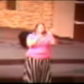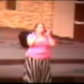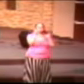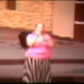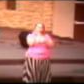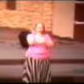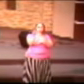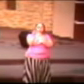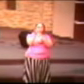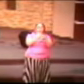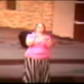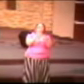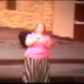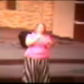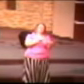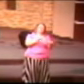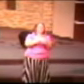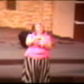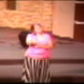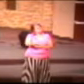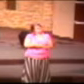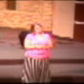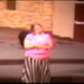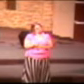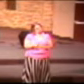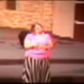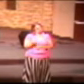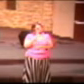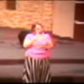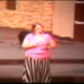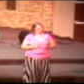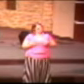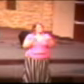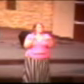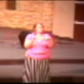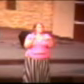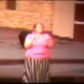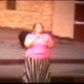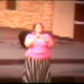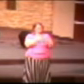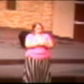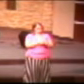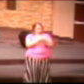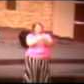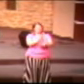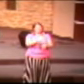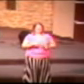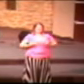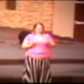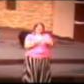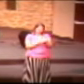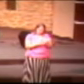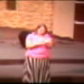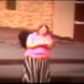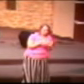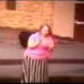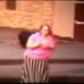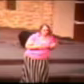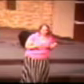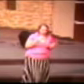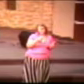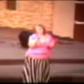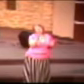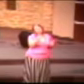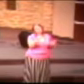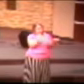particular story, an invitation for a way to live, to pattern your life, thousands of people. My question for the